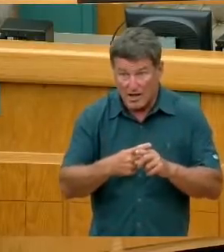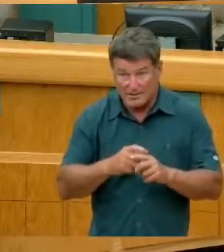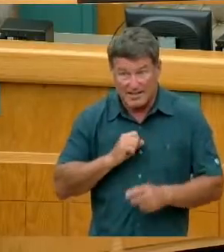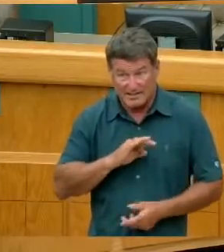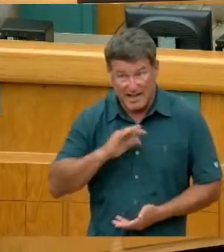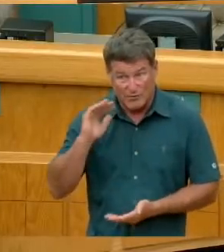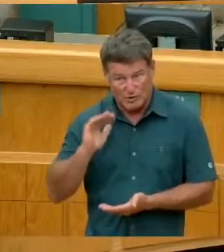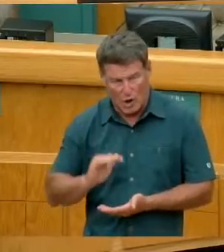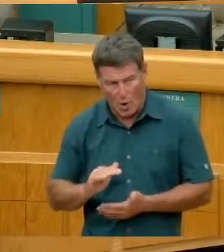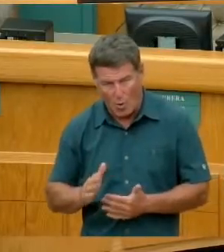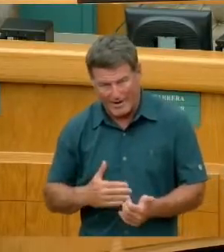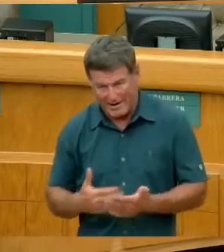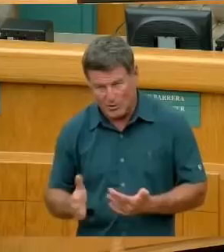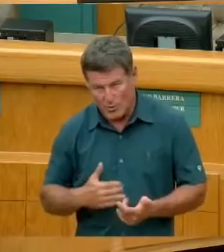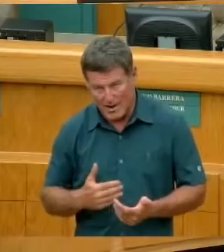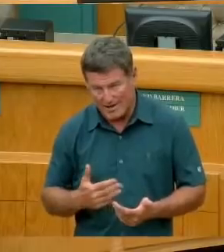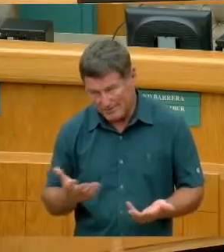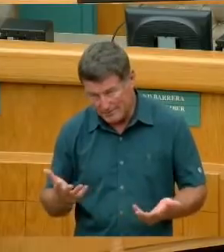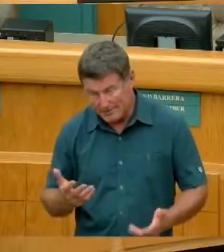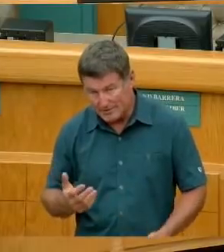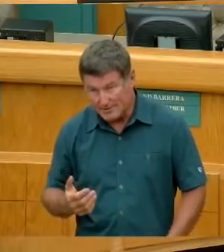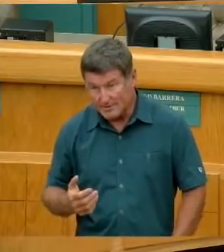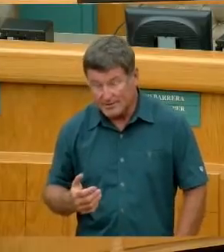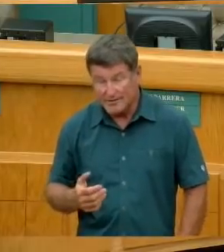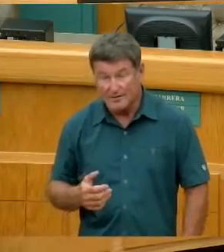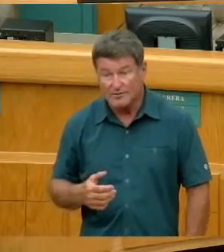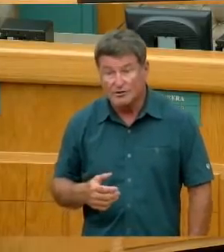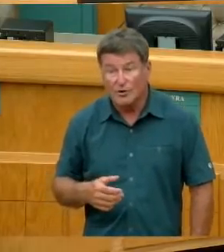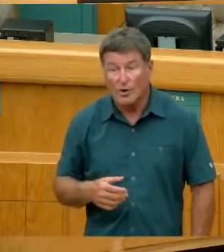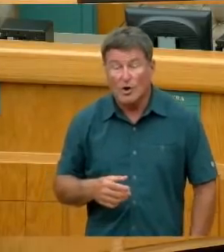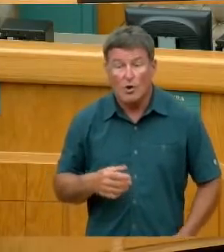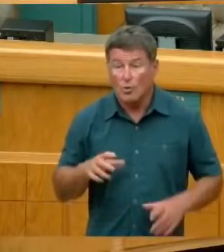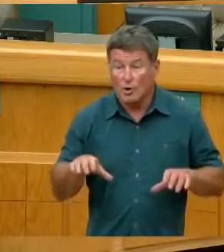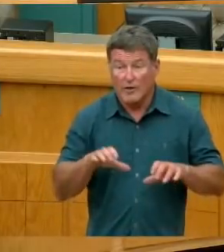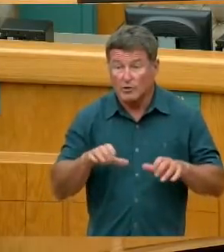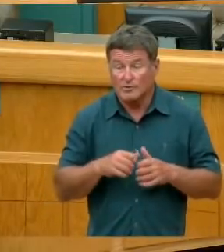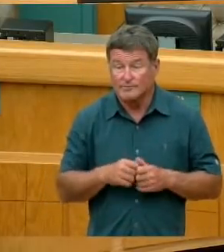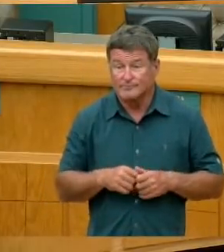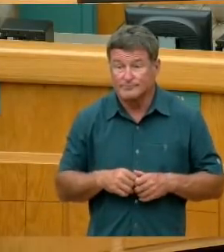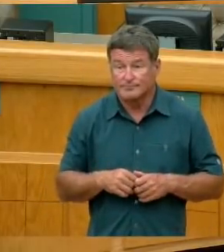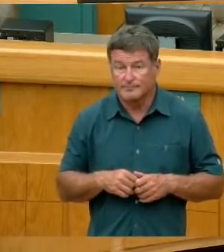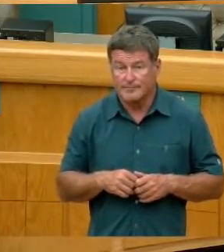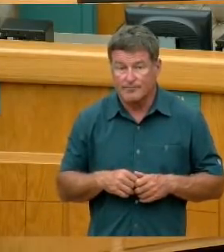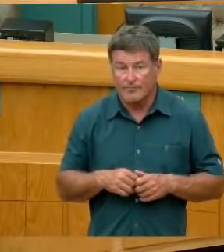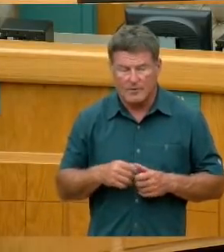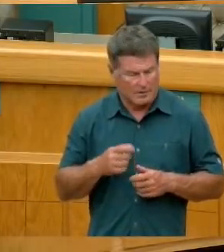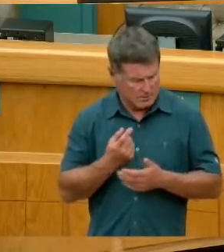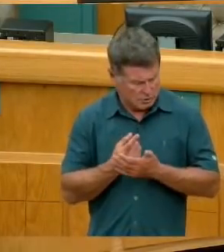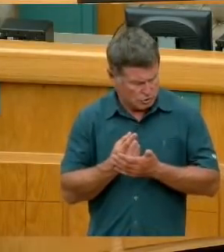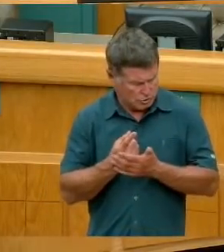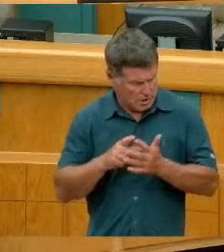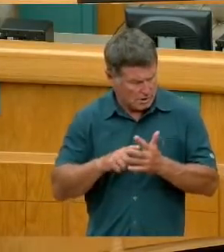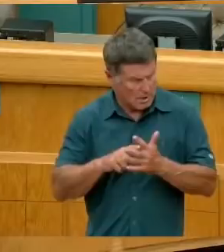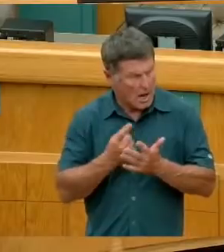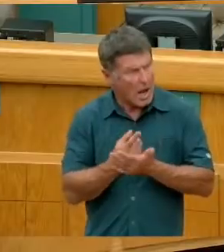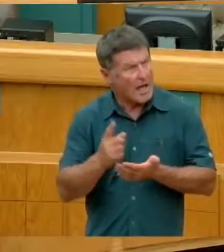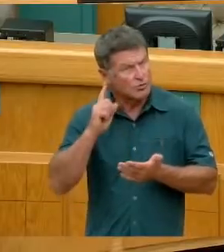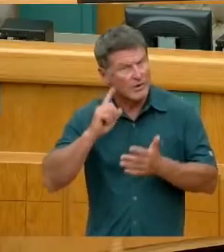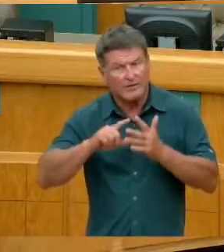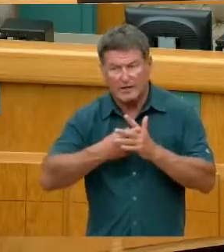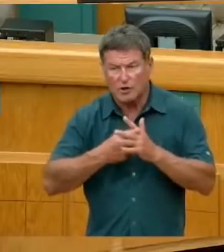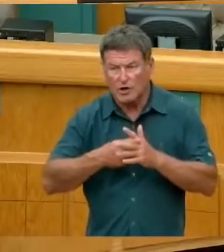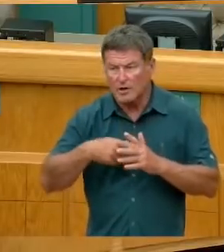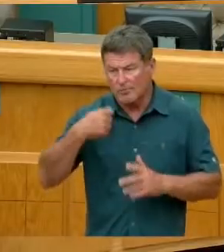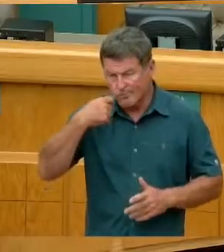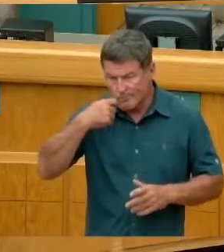addition to already kind of being low, if you will, on vacancies. And so they have been testing, I guess we started